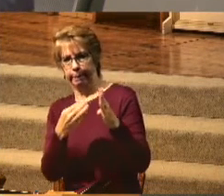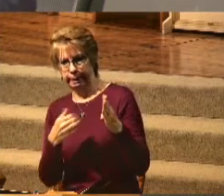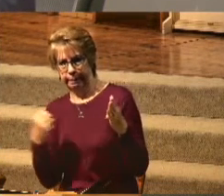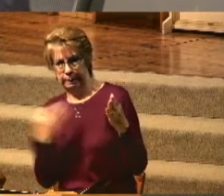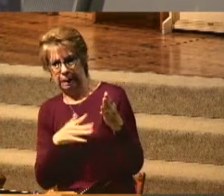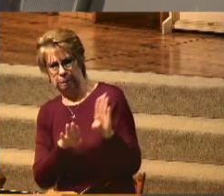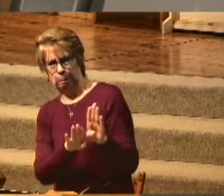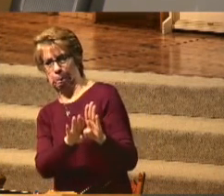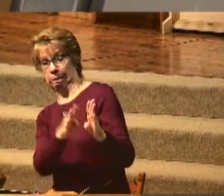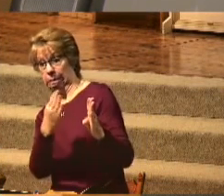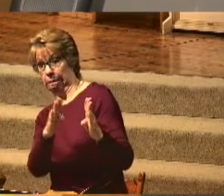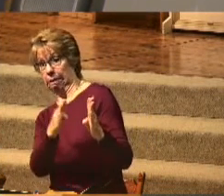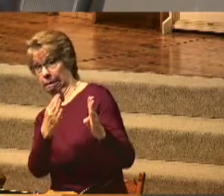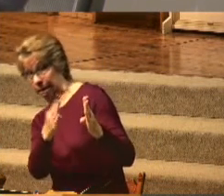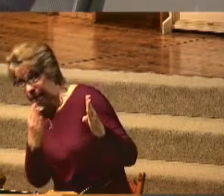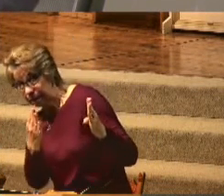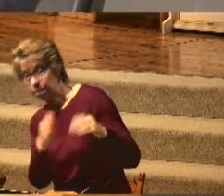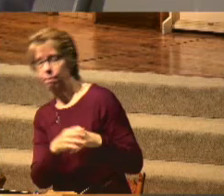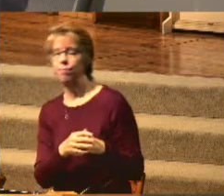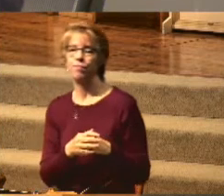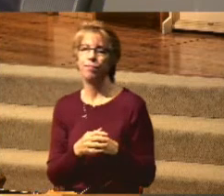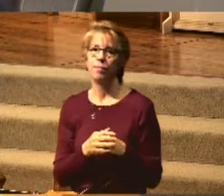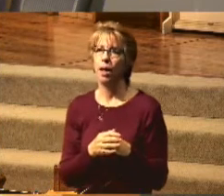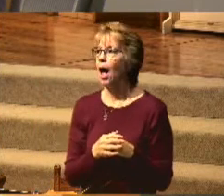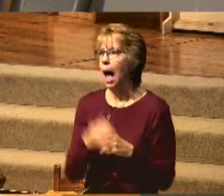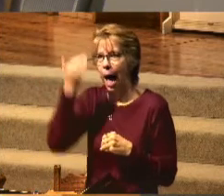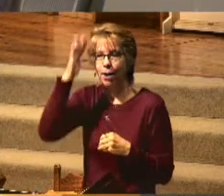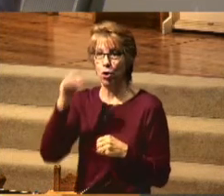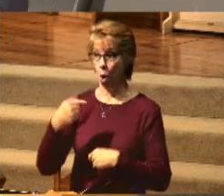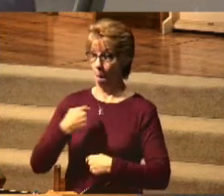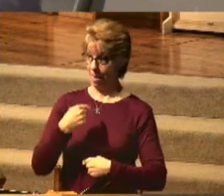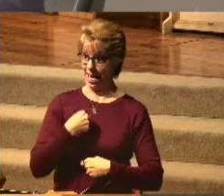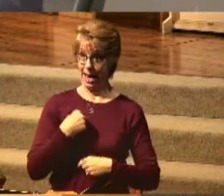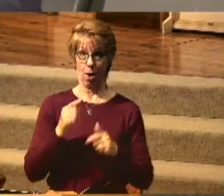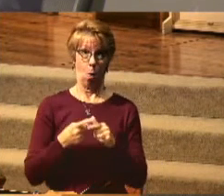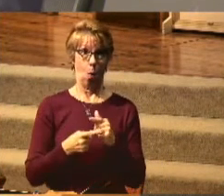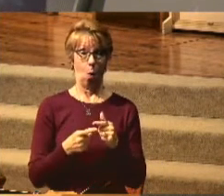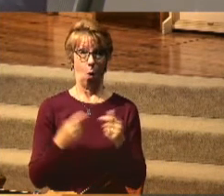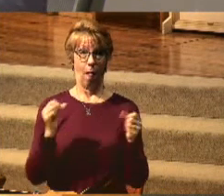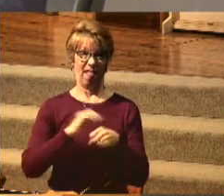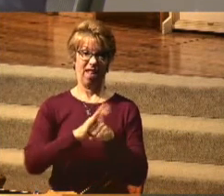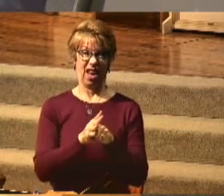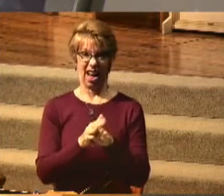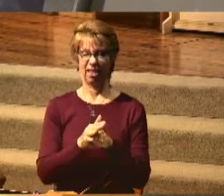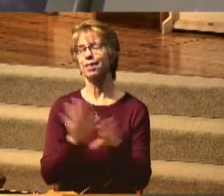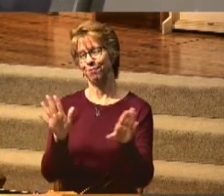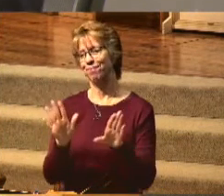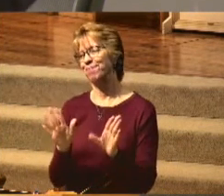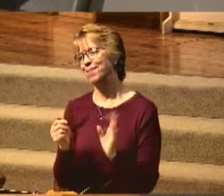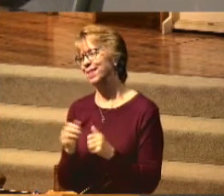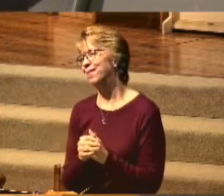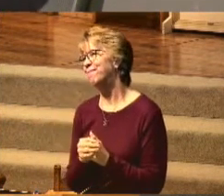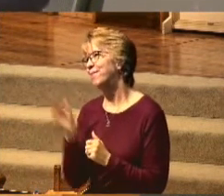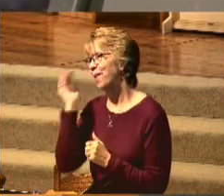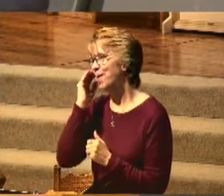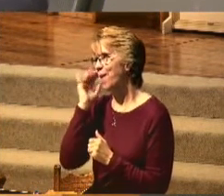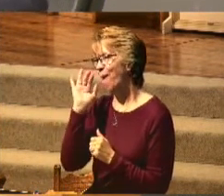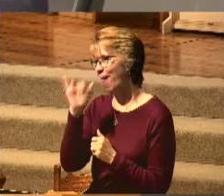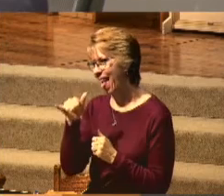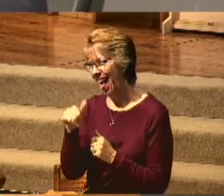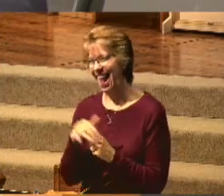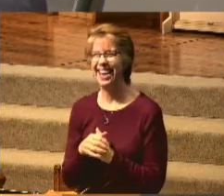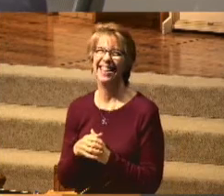door. I guess it's me or the virus. I don't know which one it is. But guess what? I'm not afraid of